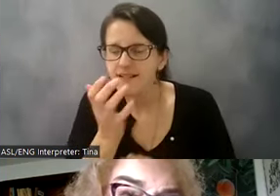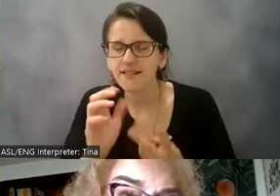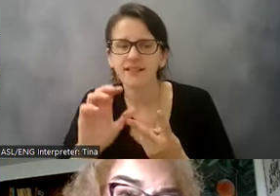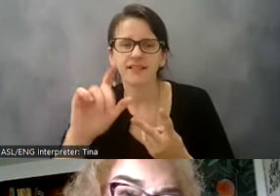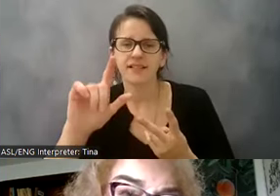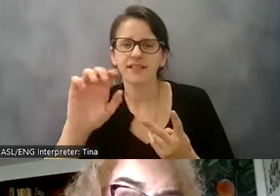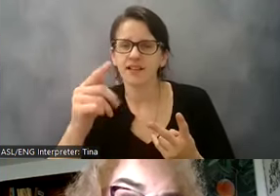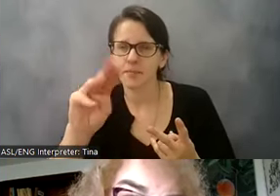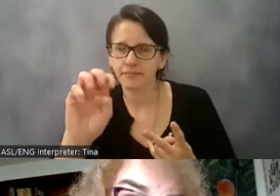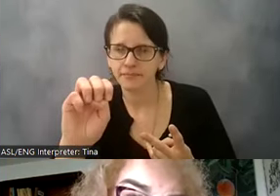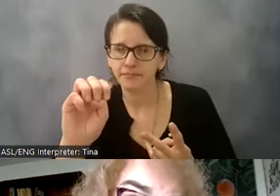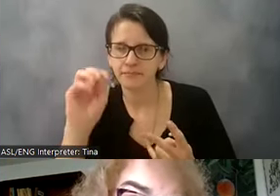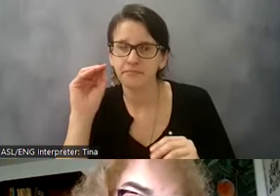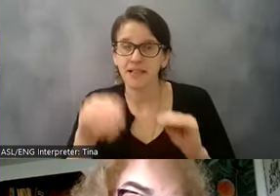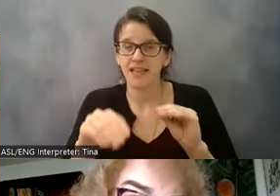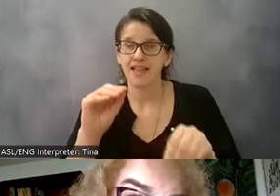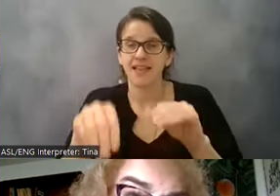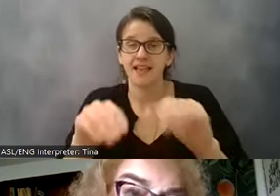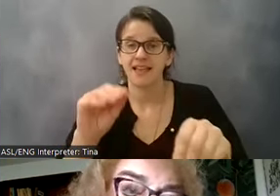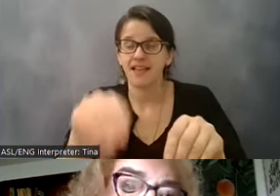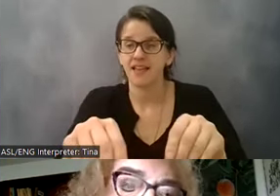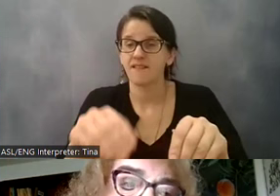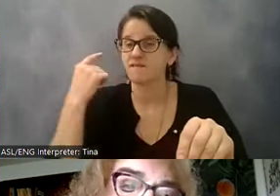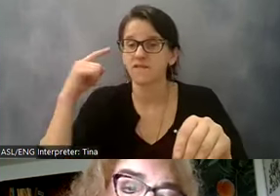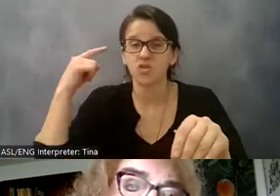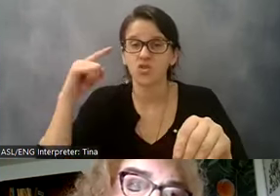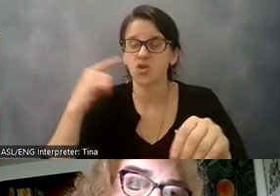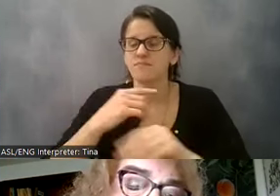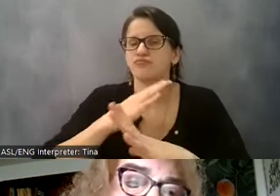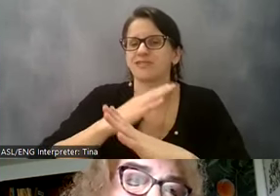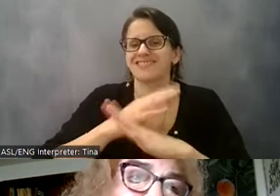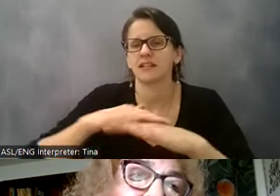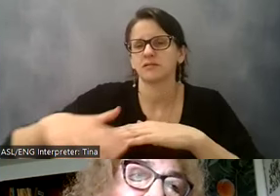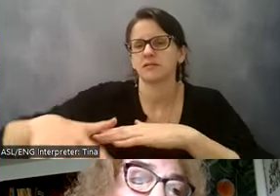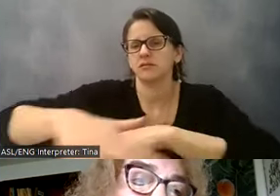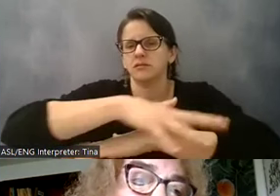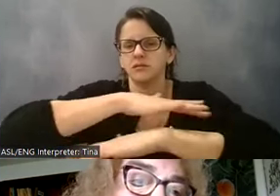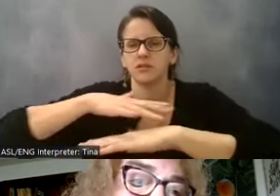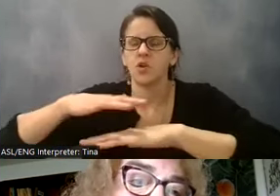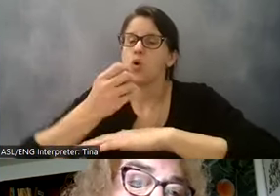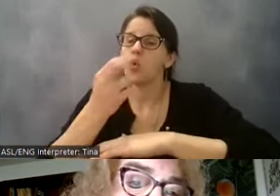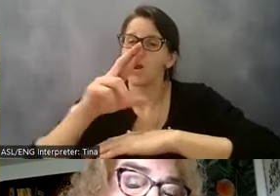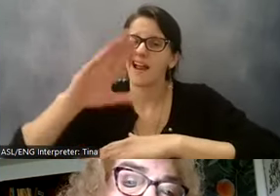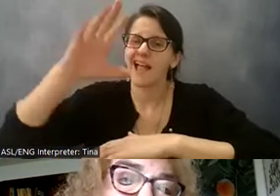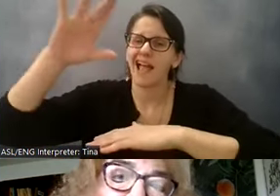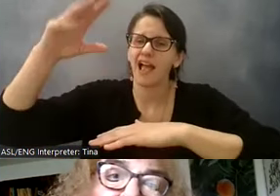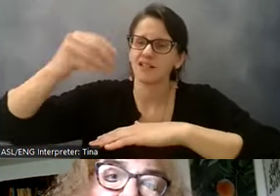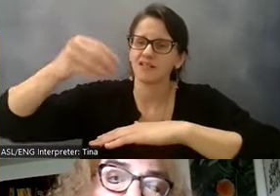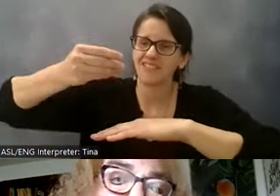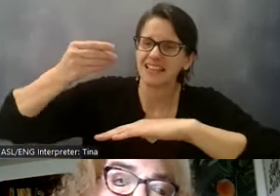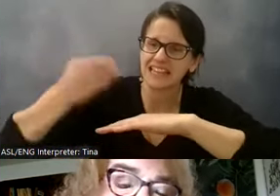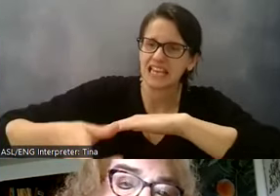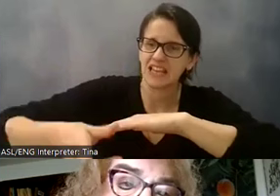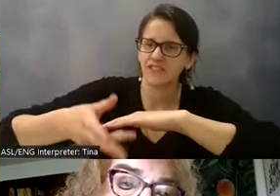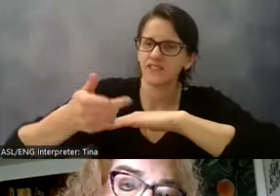planted to either protect the soil or to add organic matter back to the soil. It's